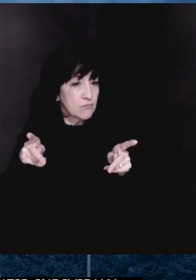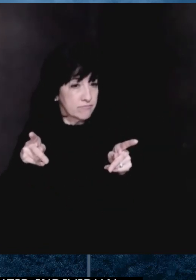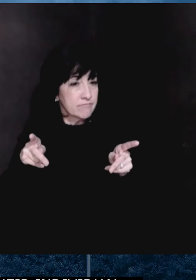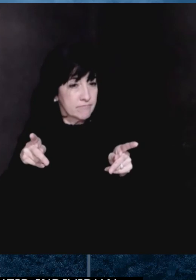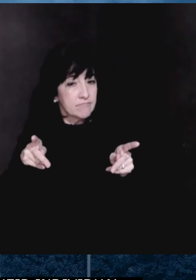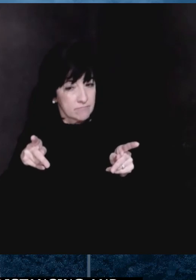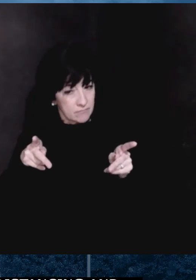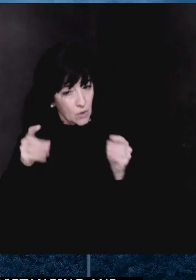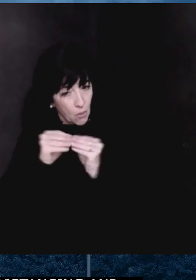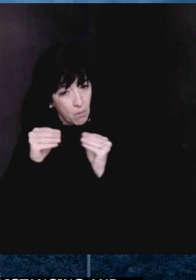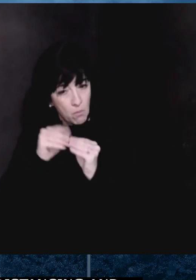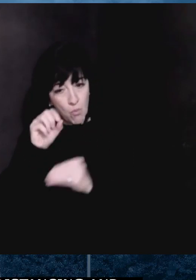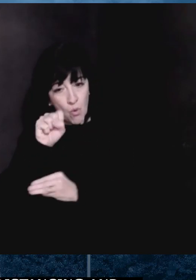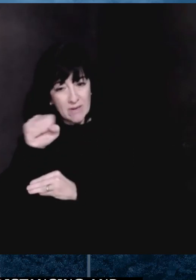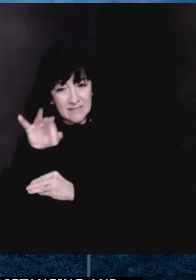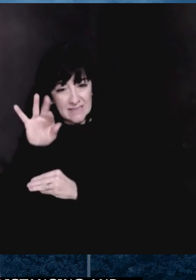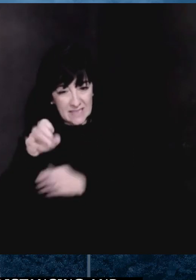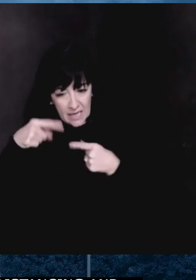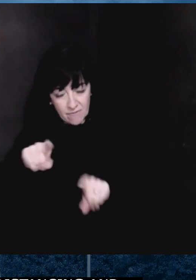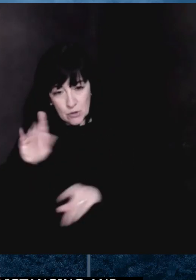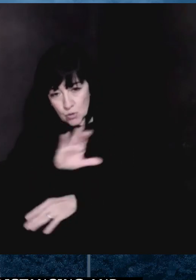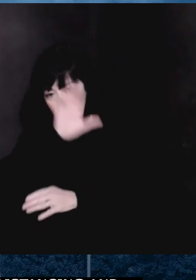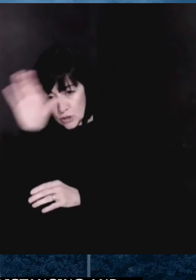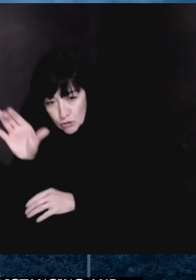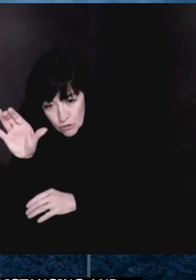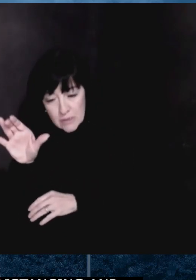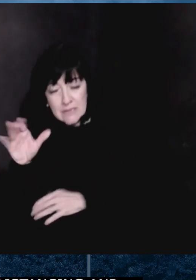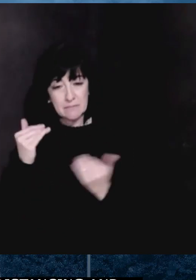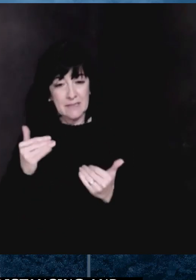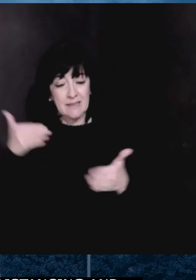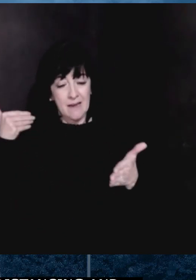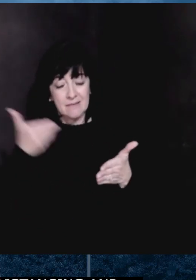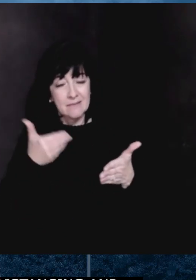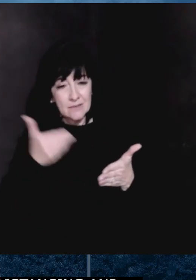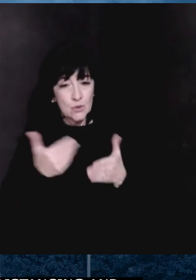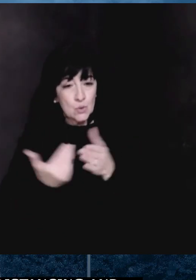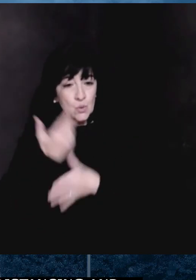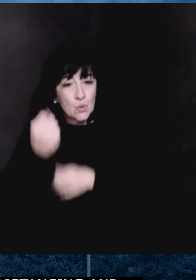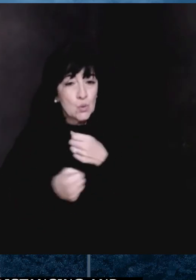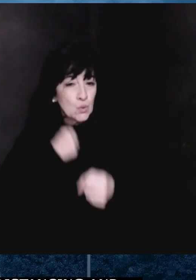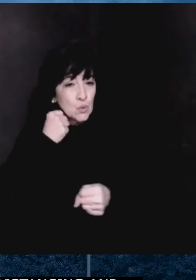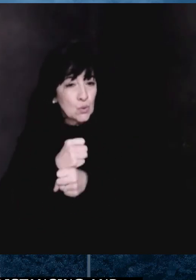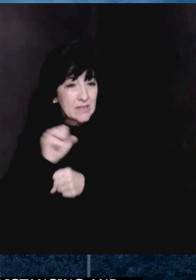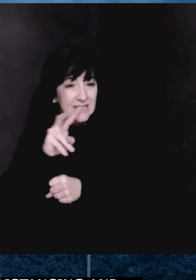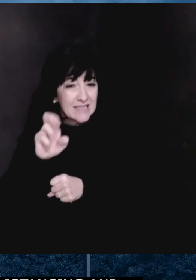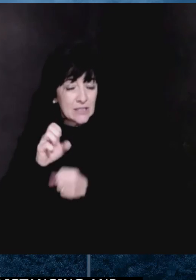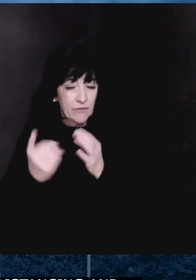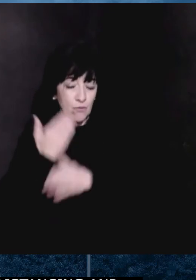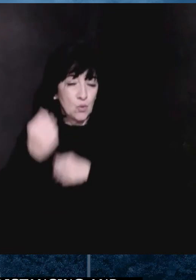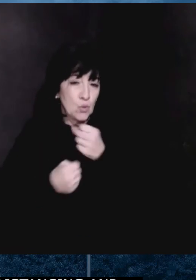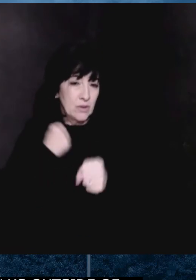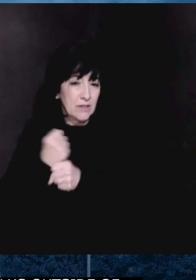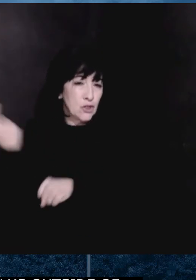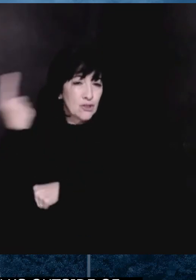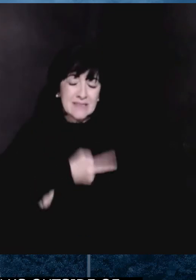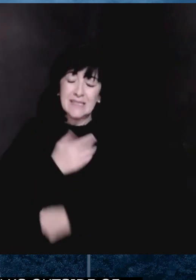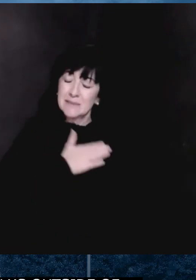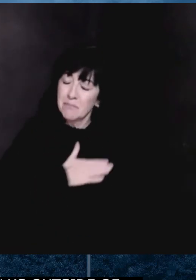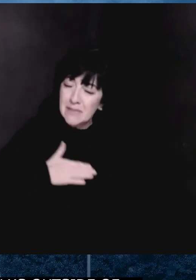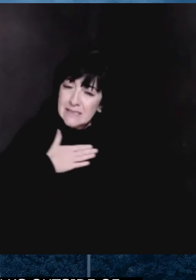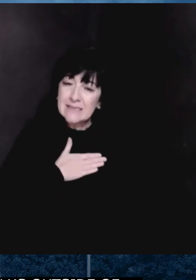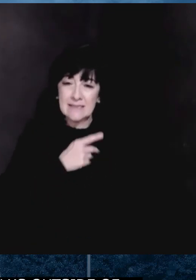being safe over the Christmas holidays now as we move into New Year's Eve and New Year's Day. But just be careful. It kind of goes